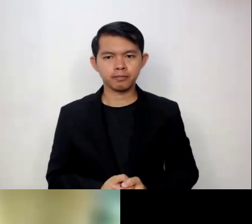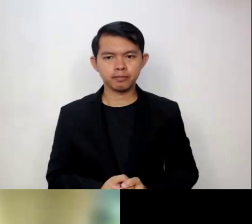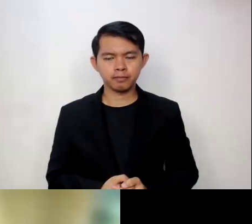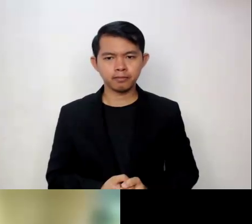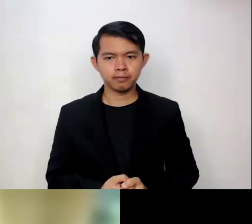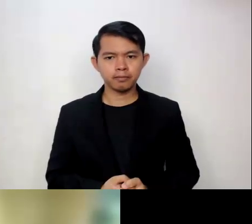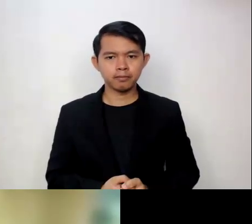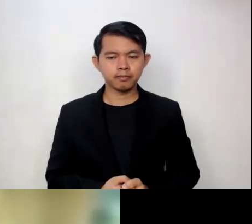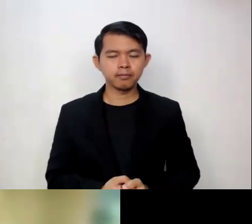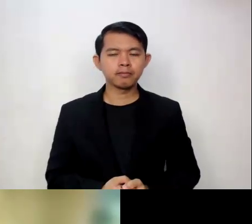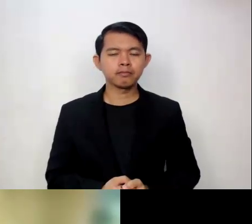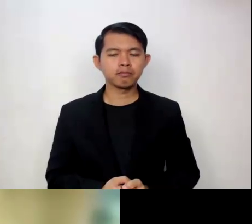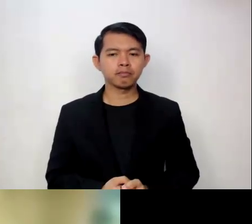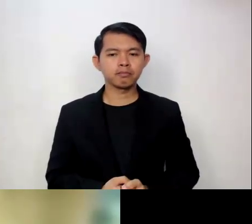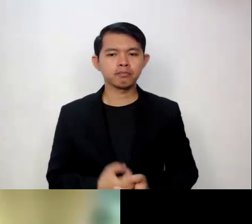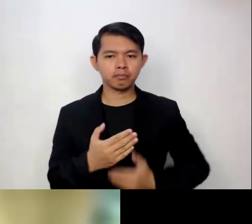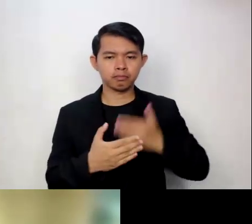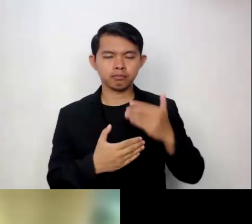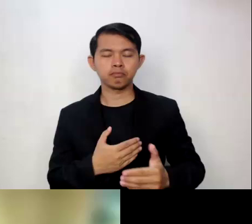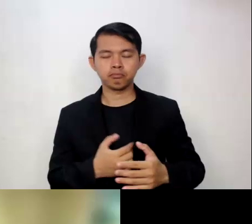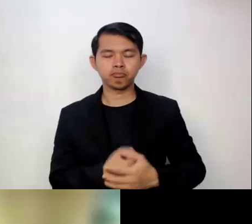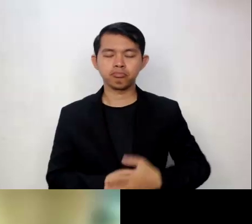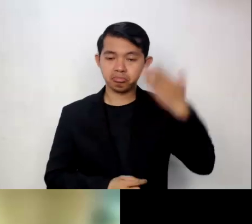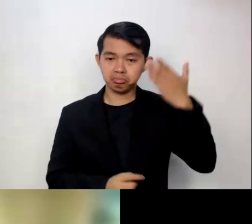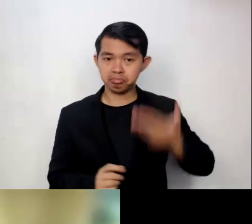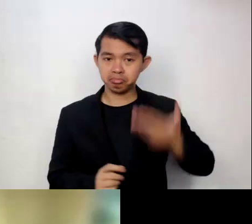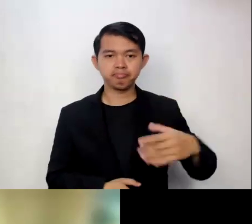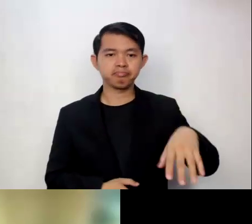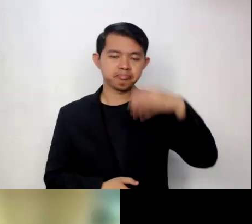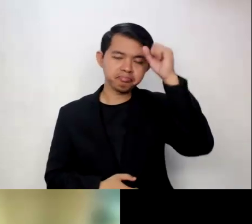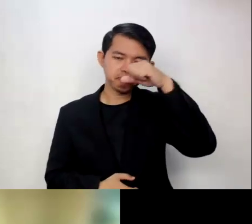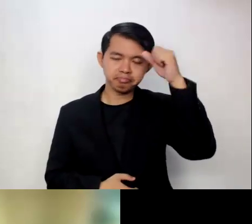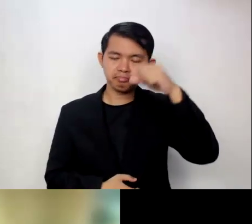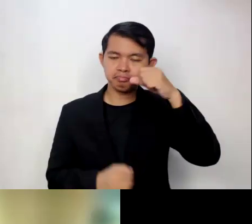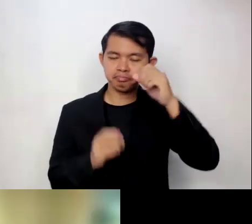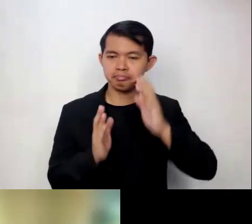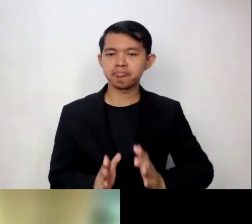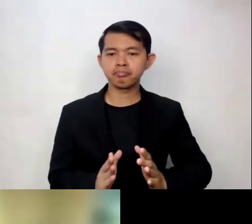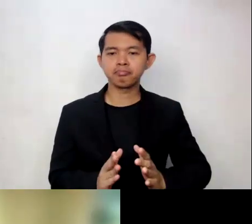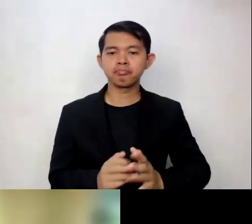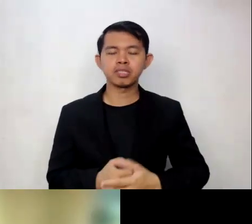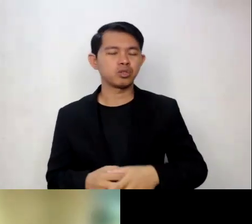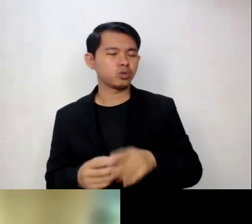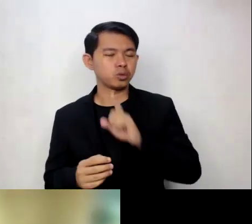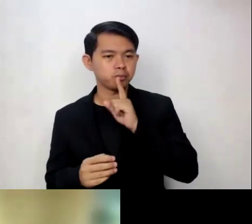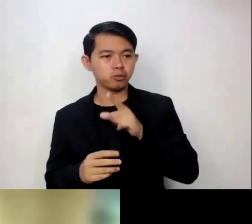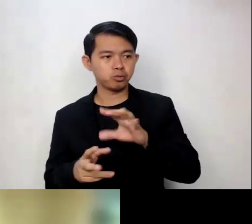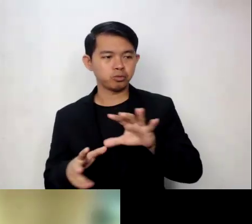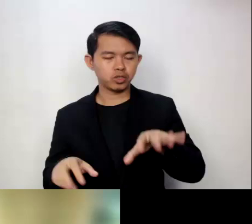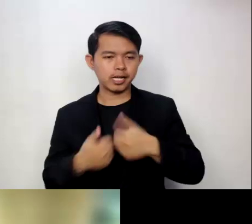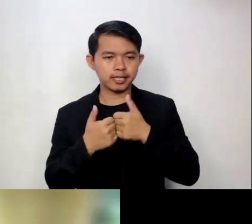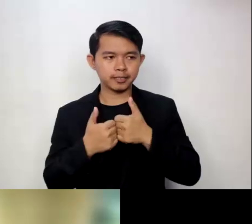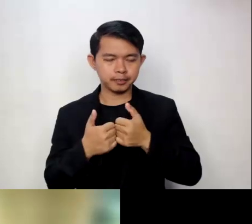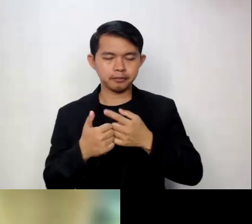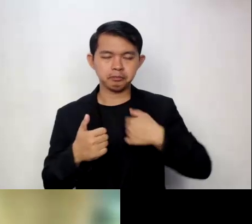the scholarship. But as a scholar, I think yung isang pinaka main challenge that I